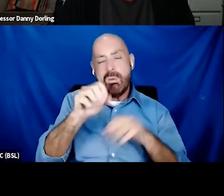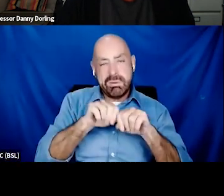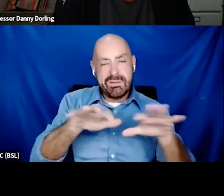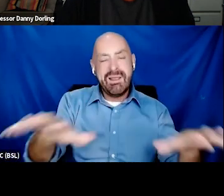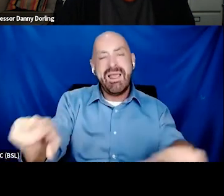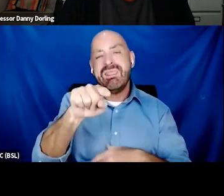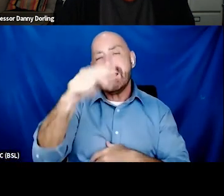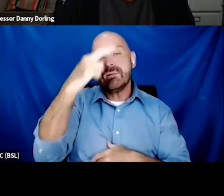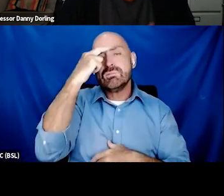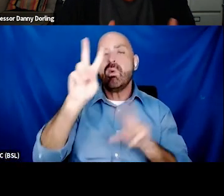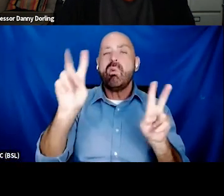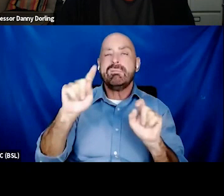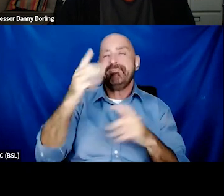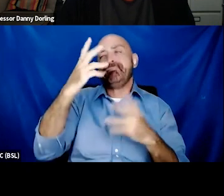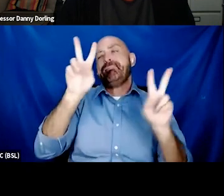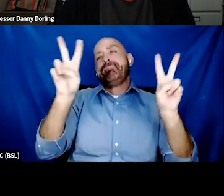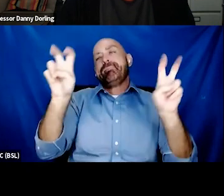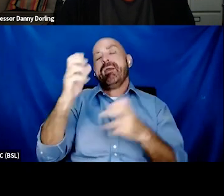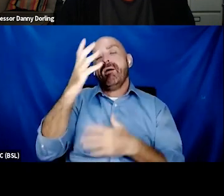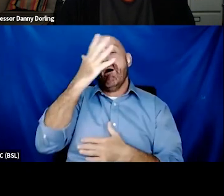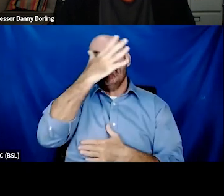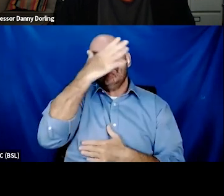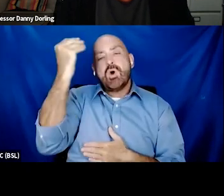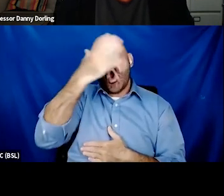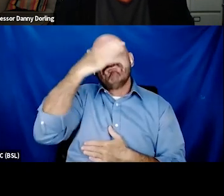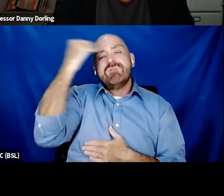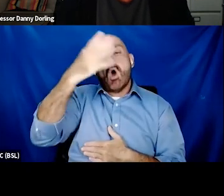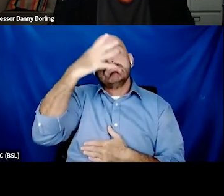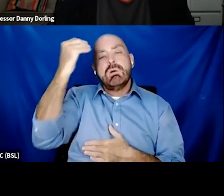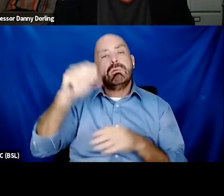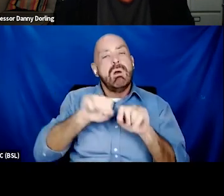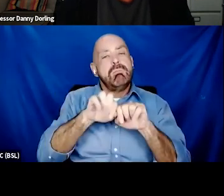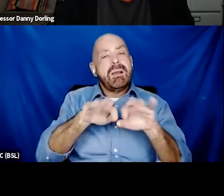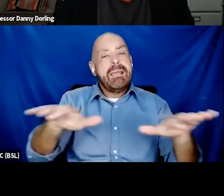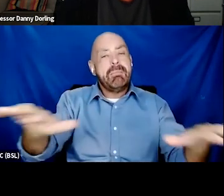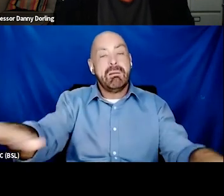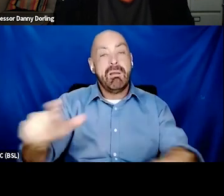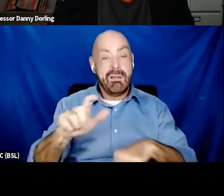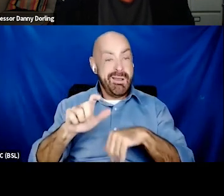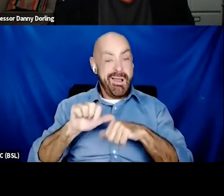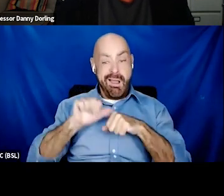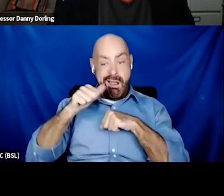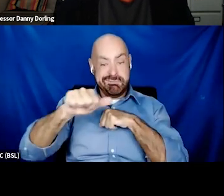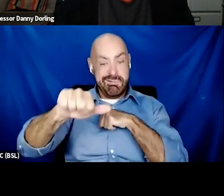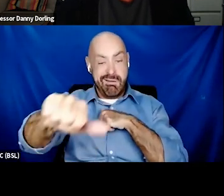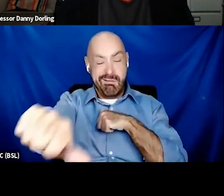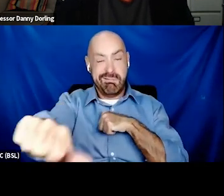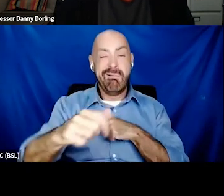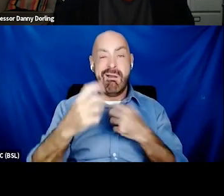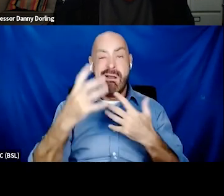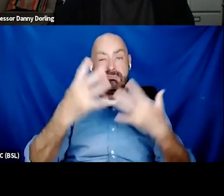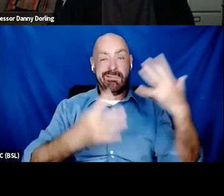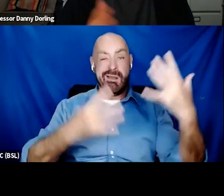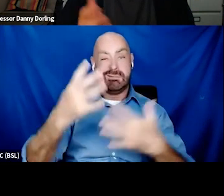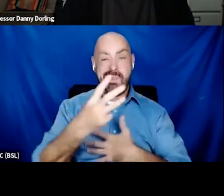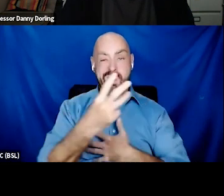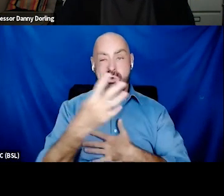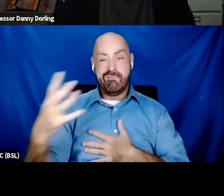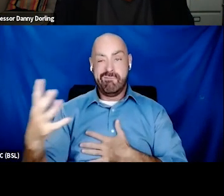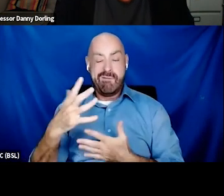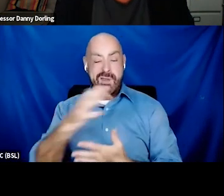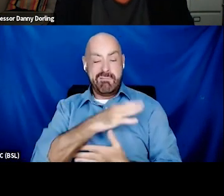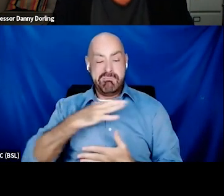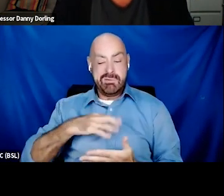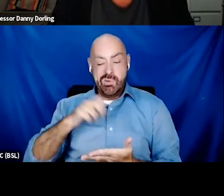pandemic. So little was talked about it in the decades afterwards. By 1935, medical historians as this